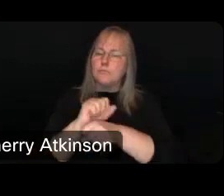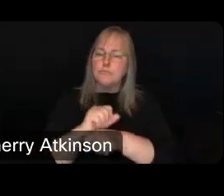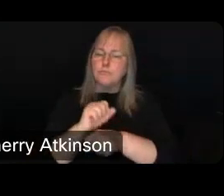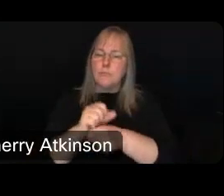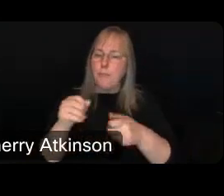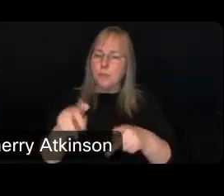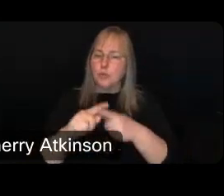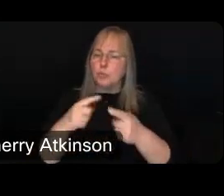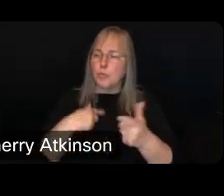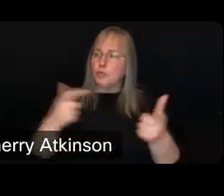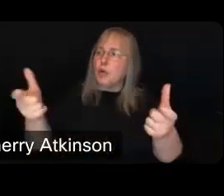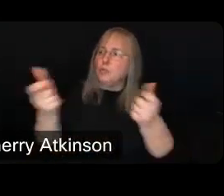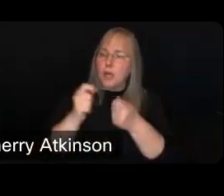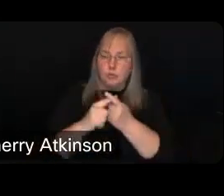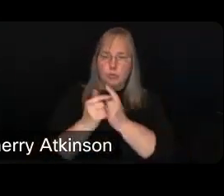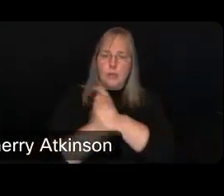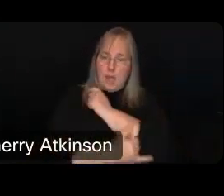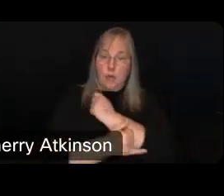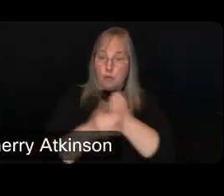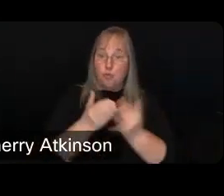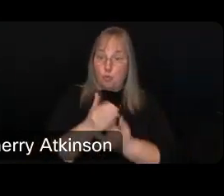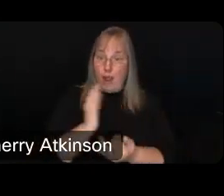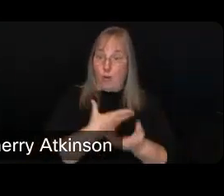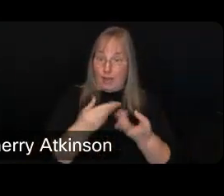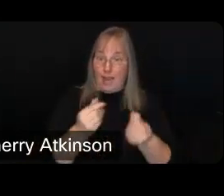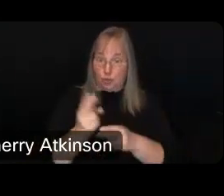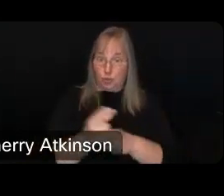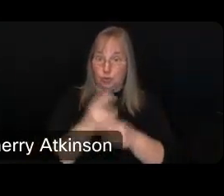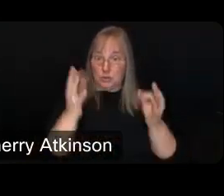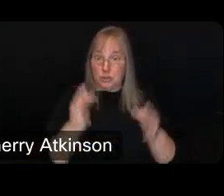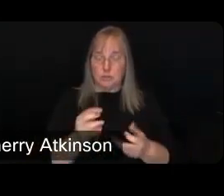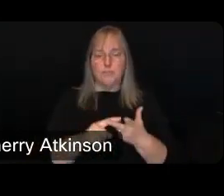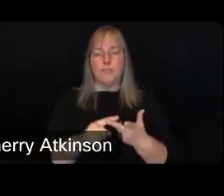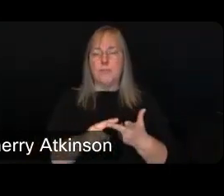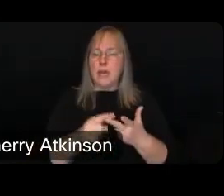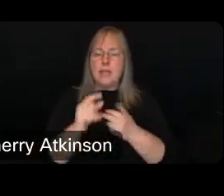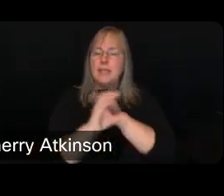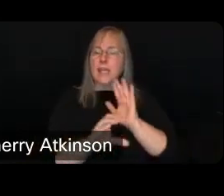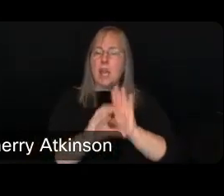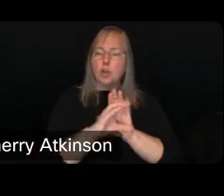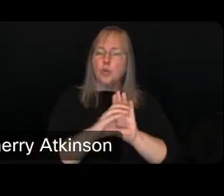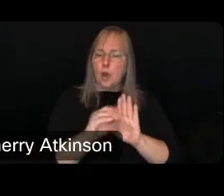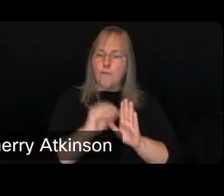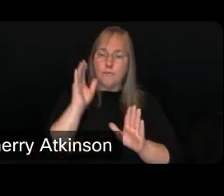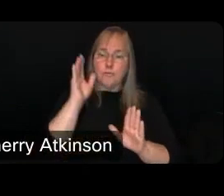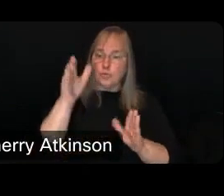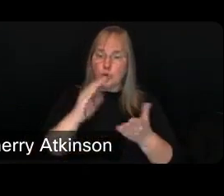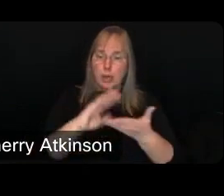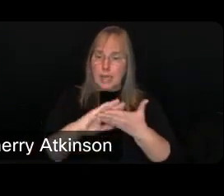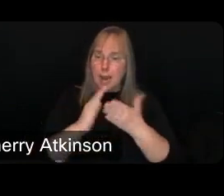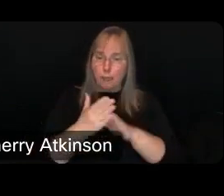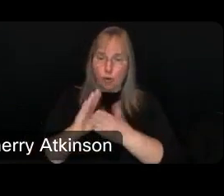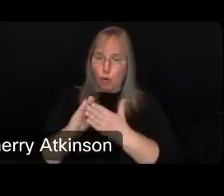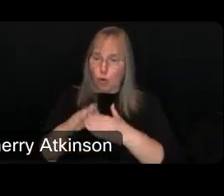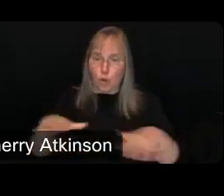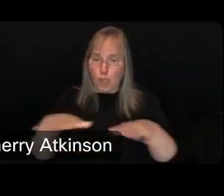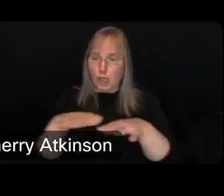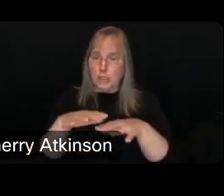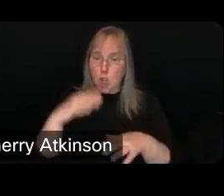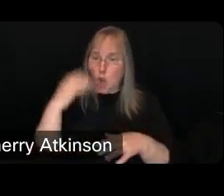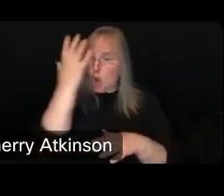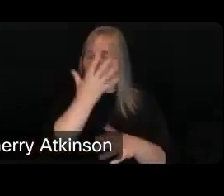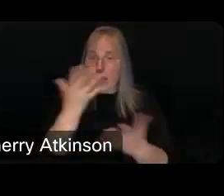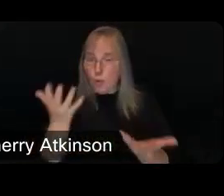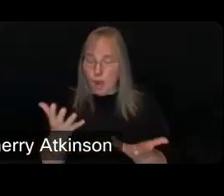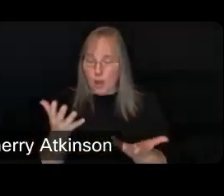to the county through our land use decisions? What do we want the character of our future neighborhoods to look like? And what do we want to preserve as we move